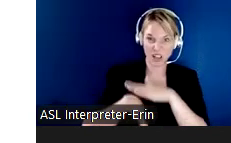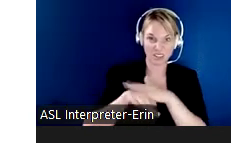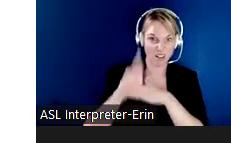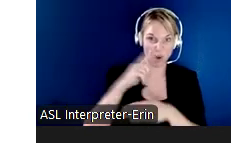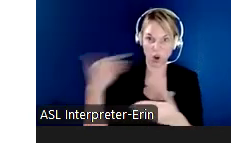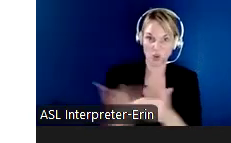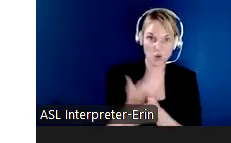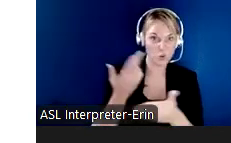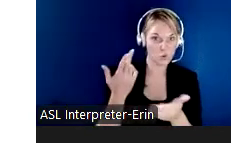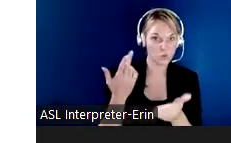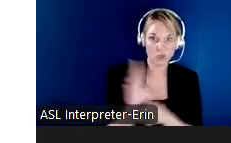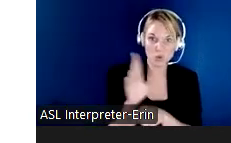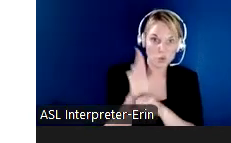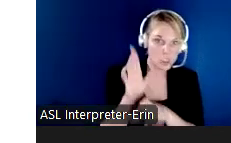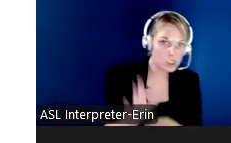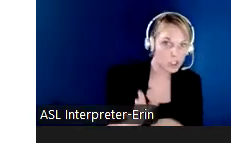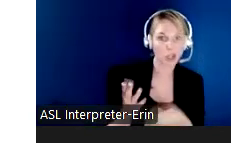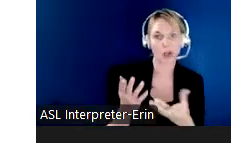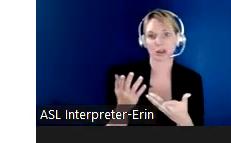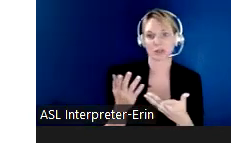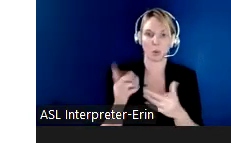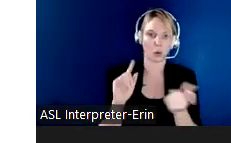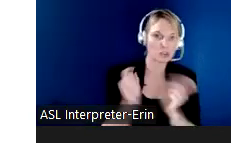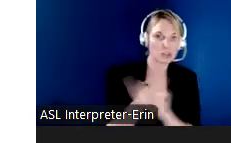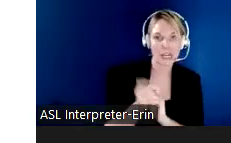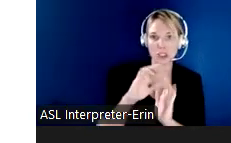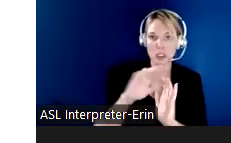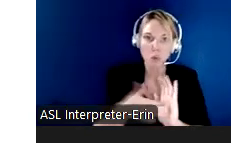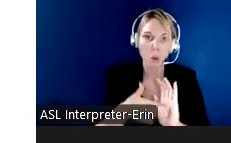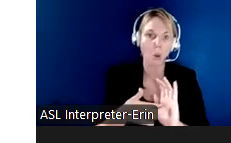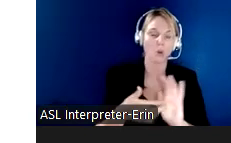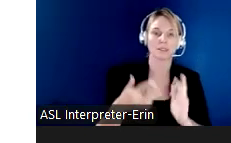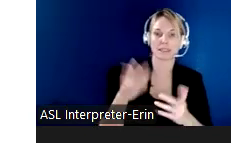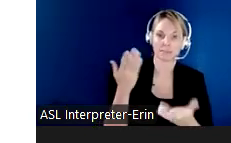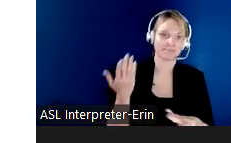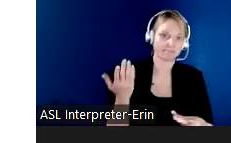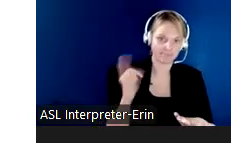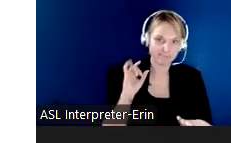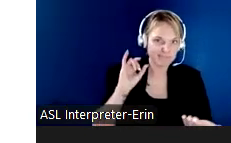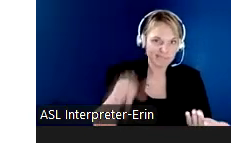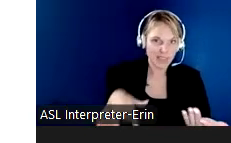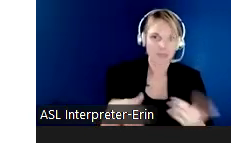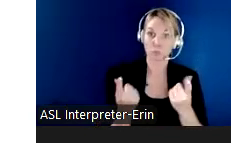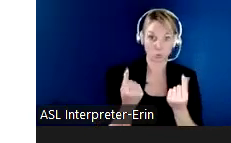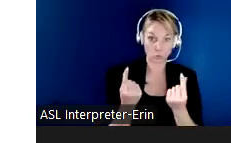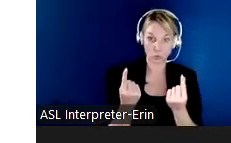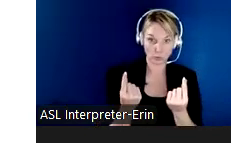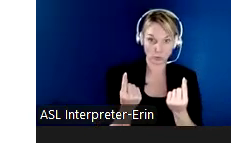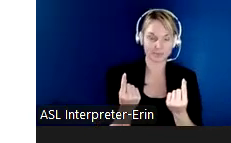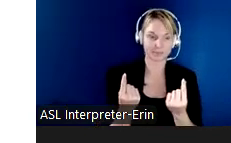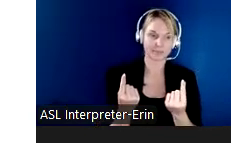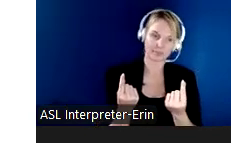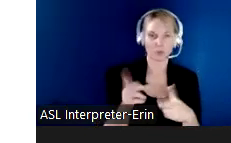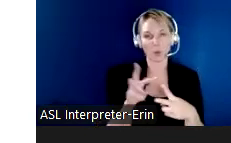access if someone maybe leaves your agency or just changes roles and doesn't need that access anymore? So to do both of those, to do either of